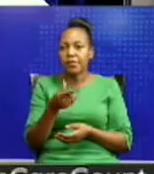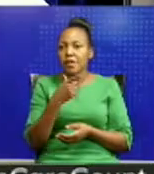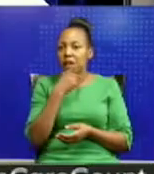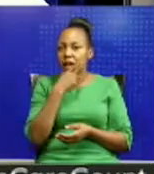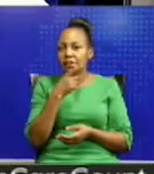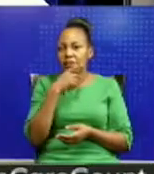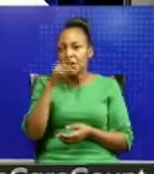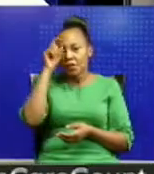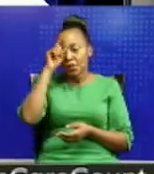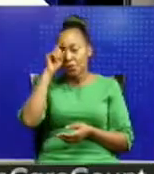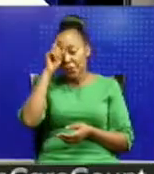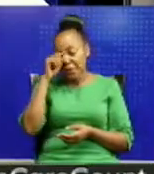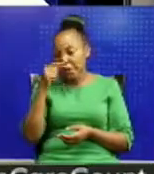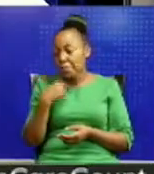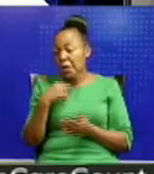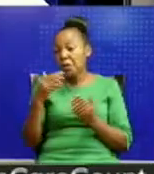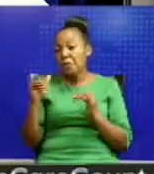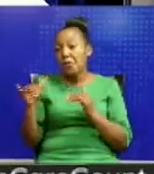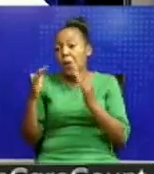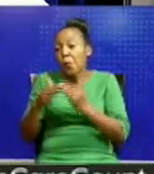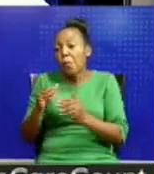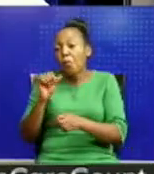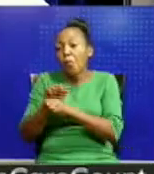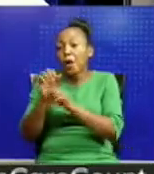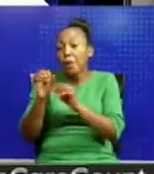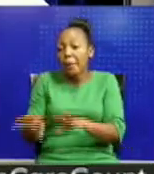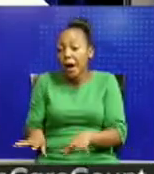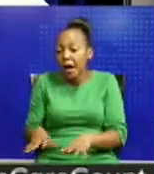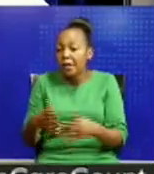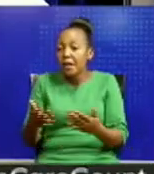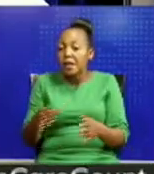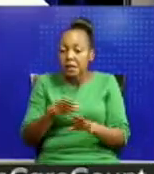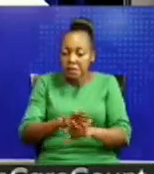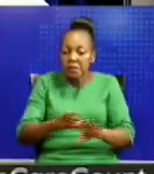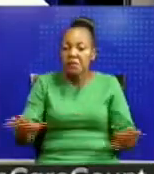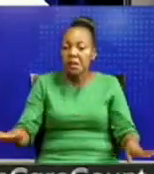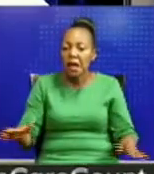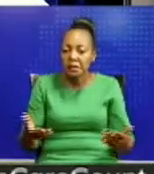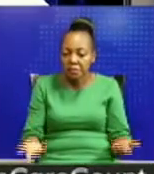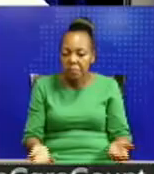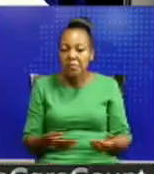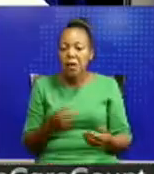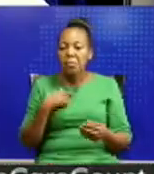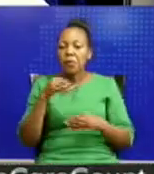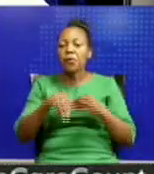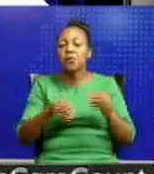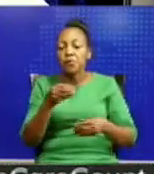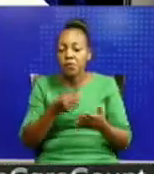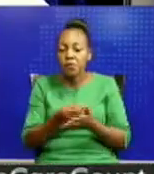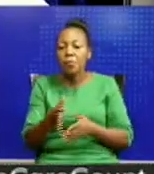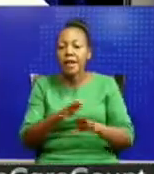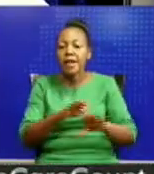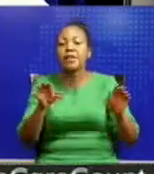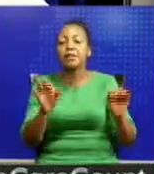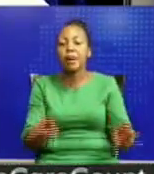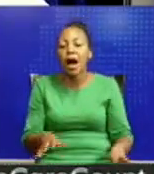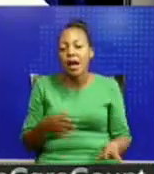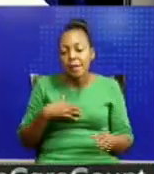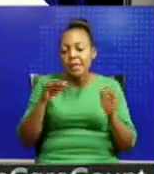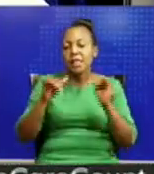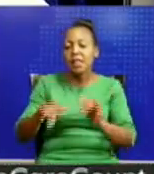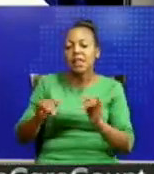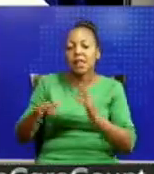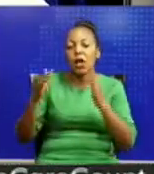will think of me as not working, and therefore this is his land, this is his property. Mm. I have not contributed, I've been staying at home,